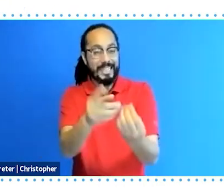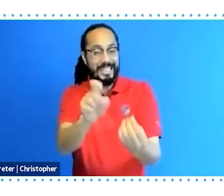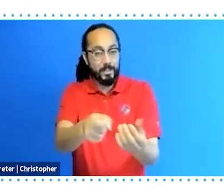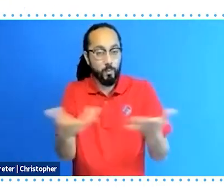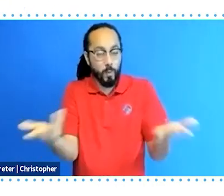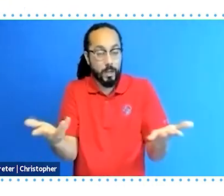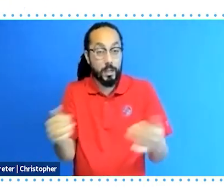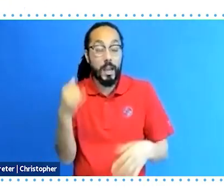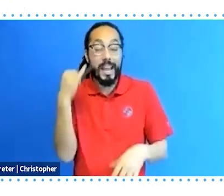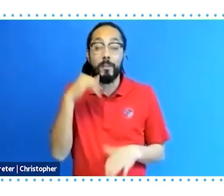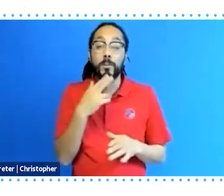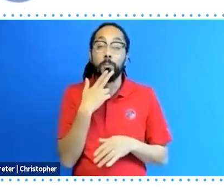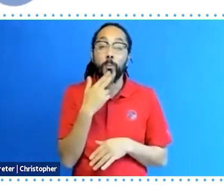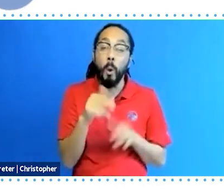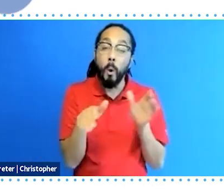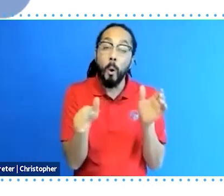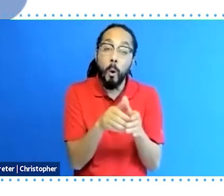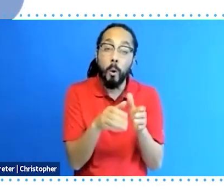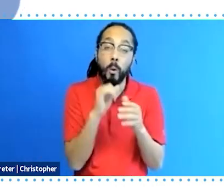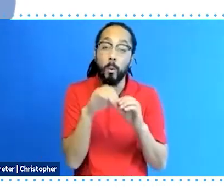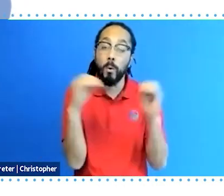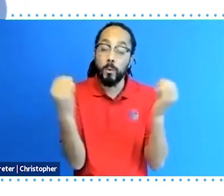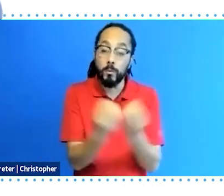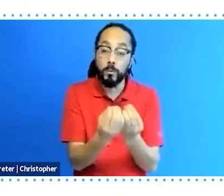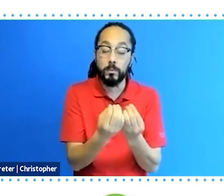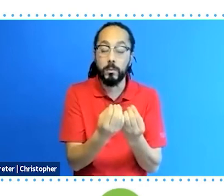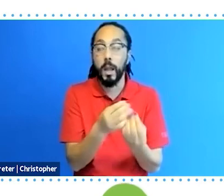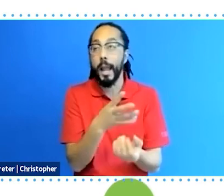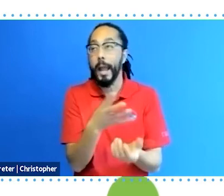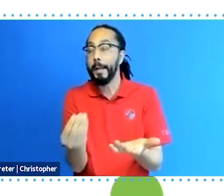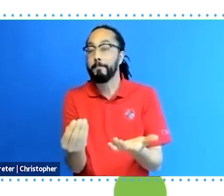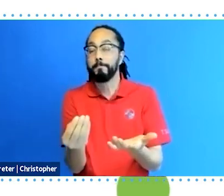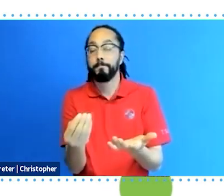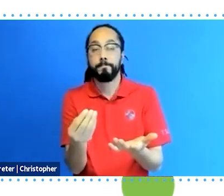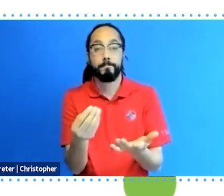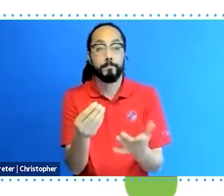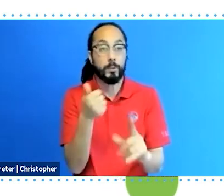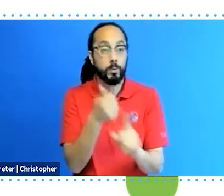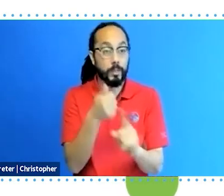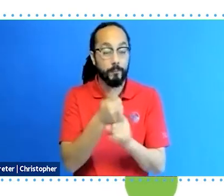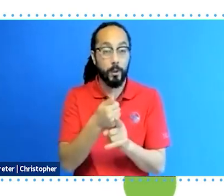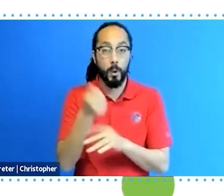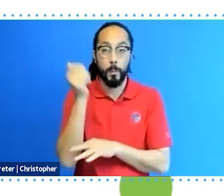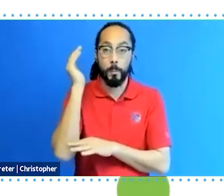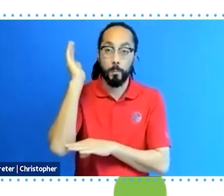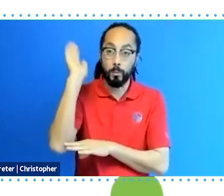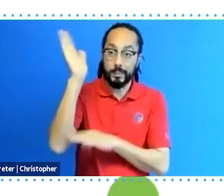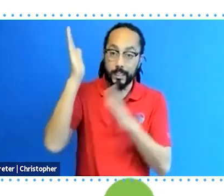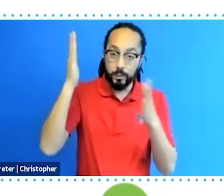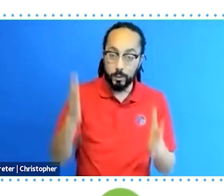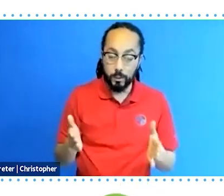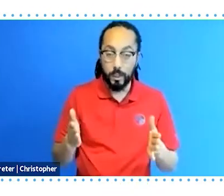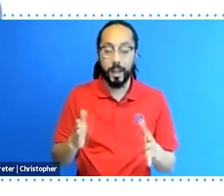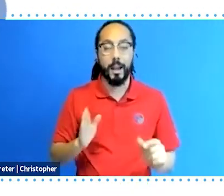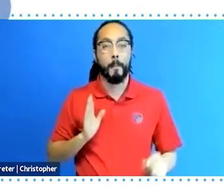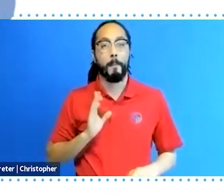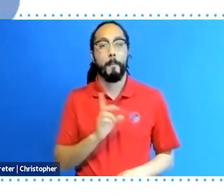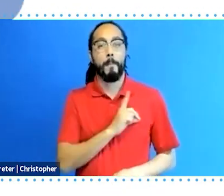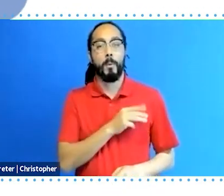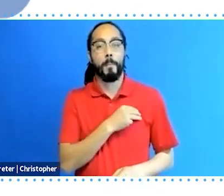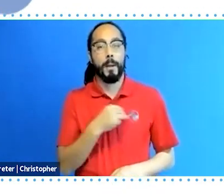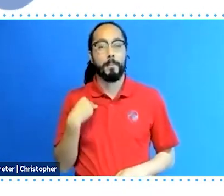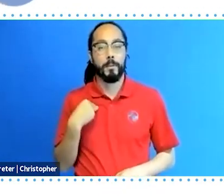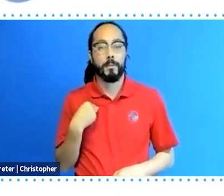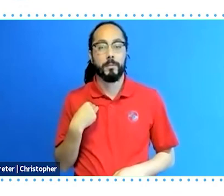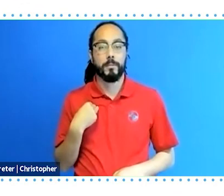small organization and you are a presenter, say, and maybe your board members need to come